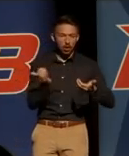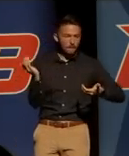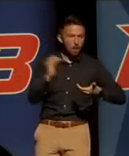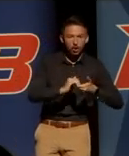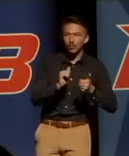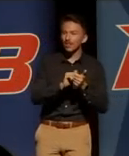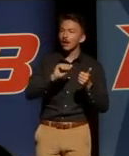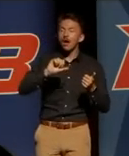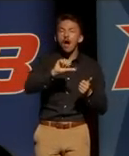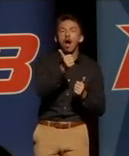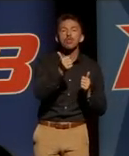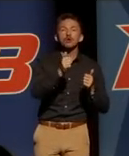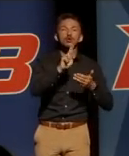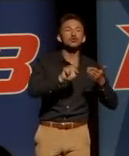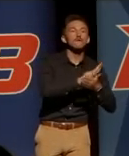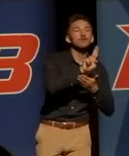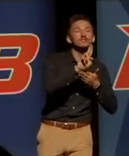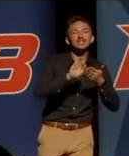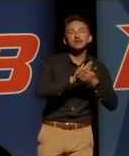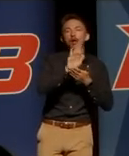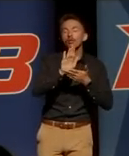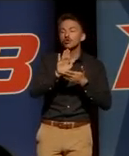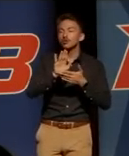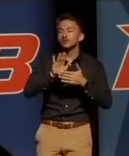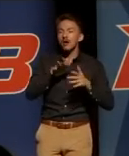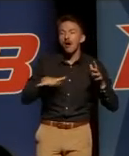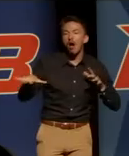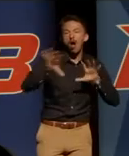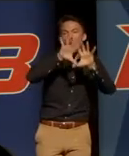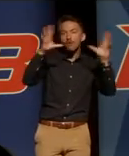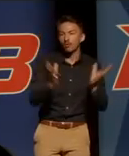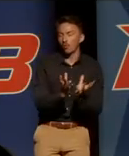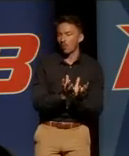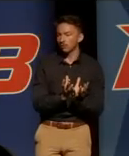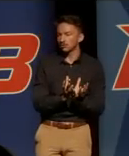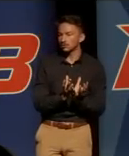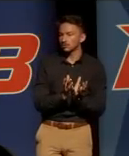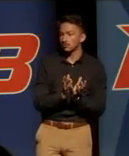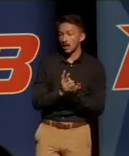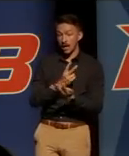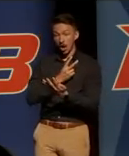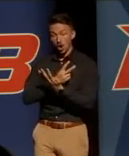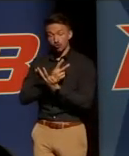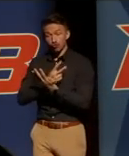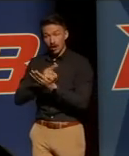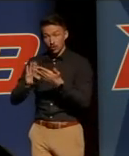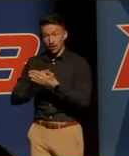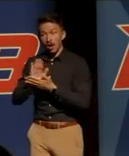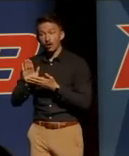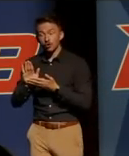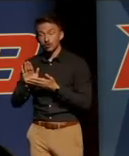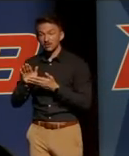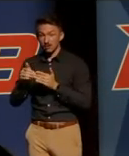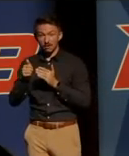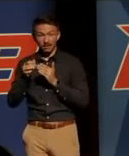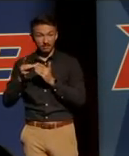and around the world. And our Grad College, under the leadership of Dean